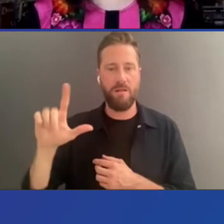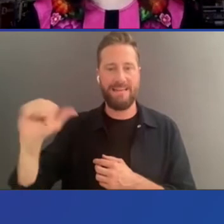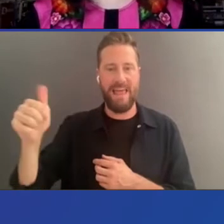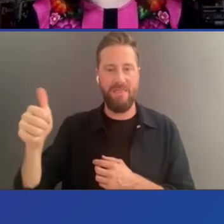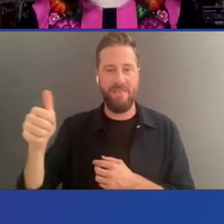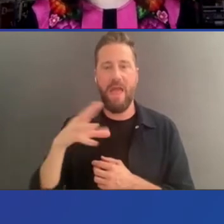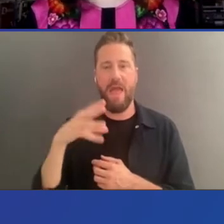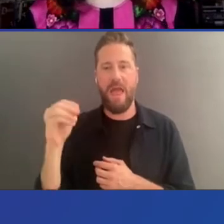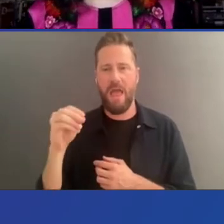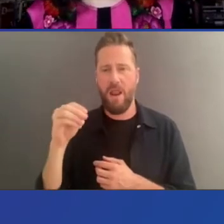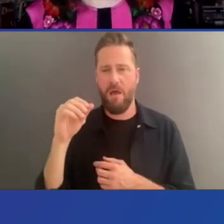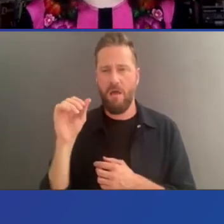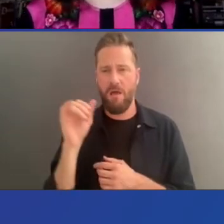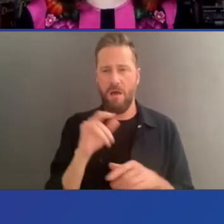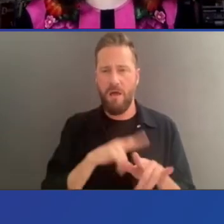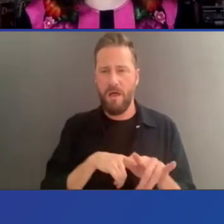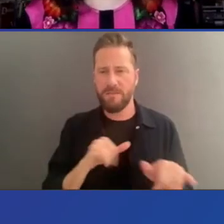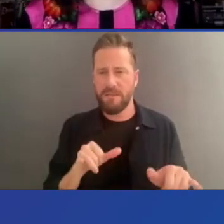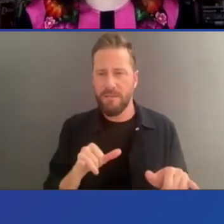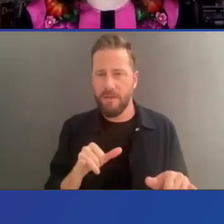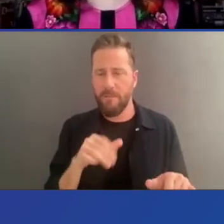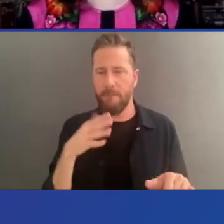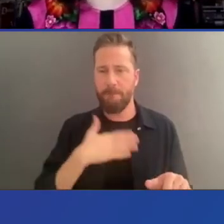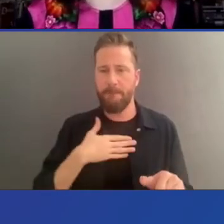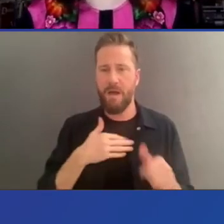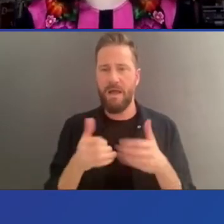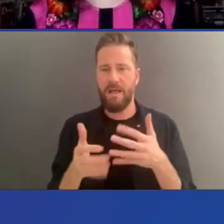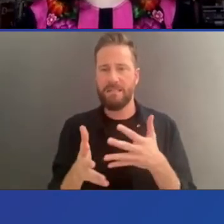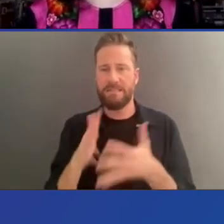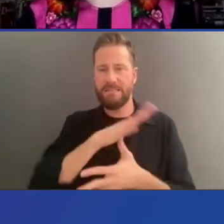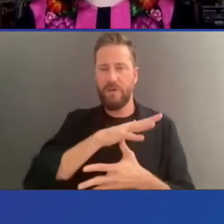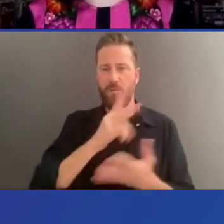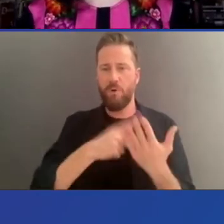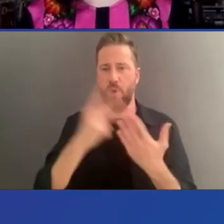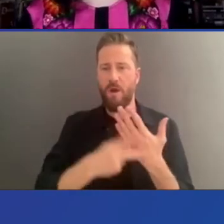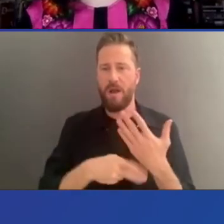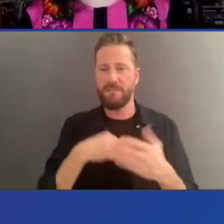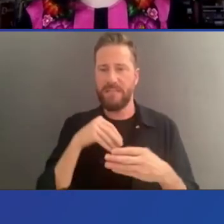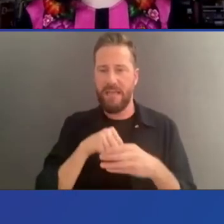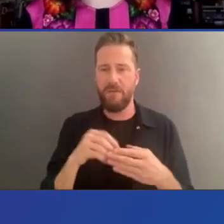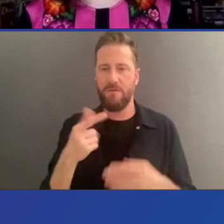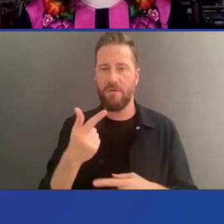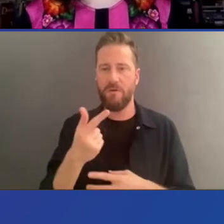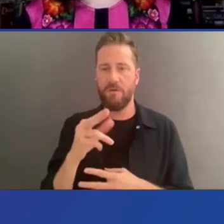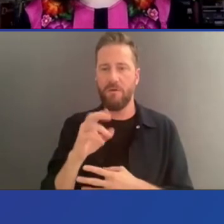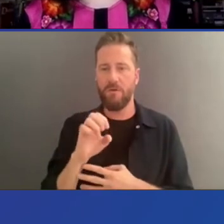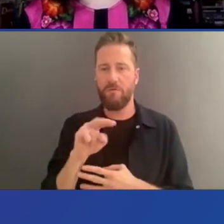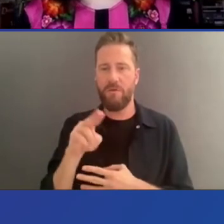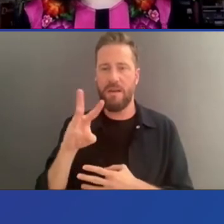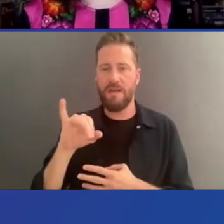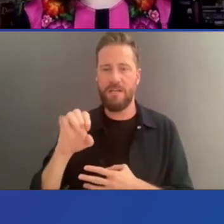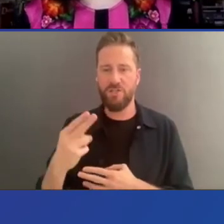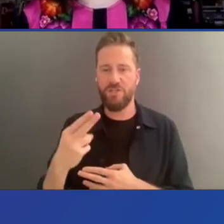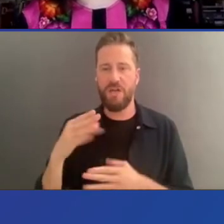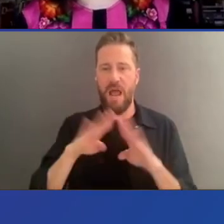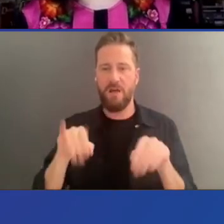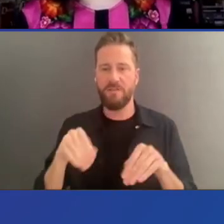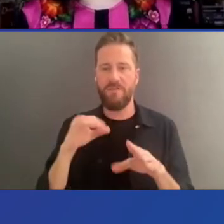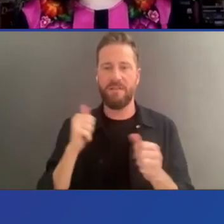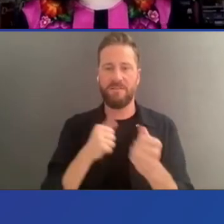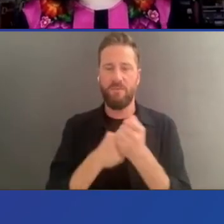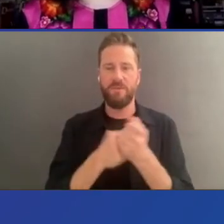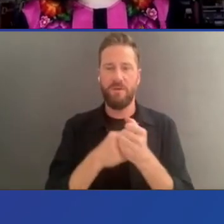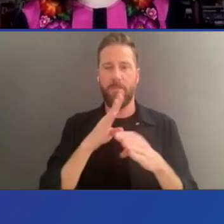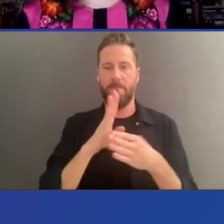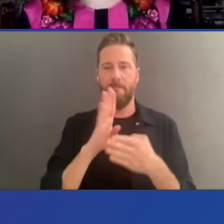And also my senior programs in the Greenwich House, sponsored by Sukasa program, Lower Manhattan Cultural